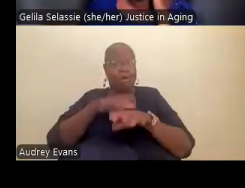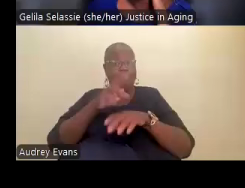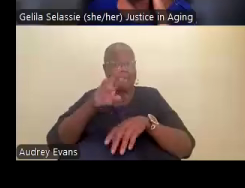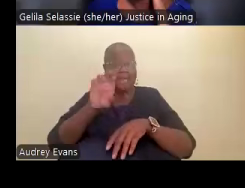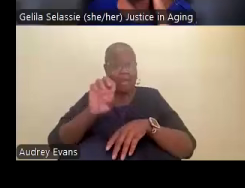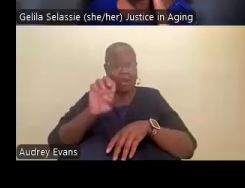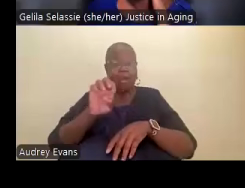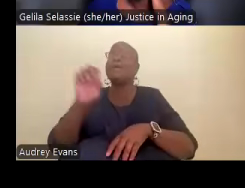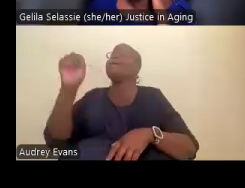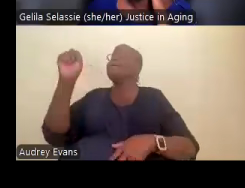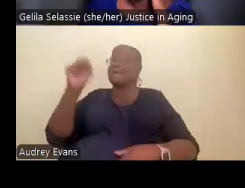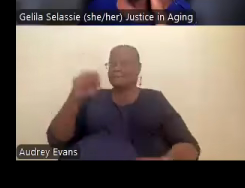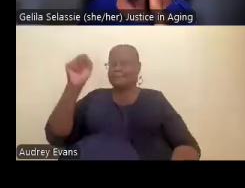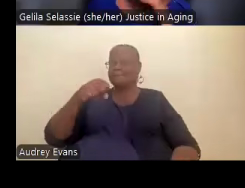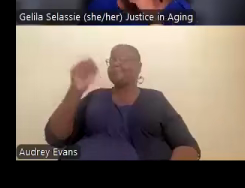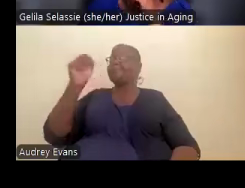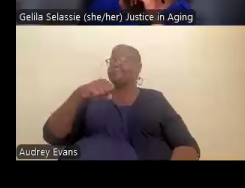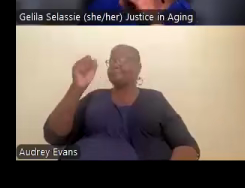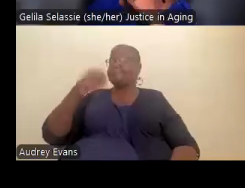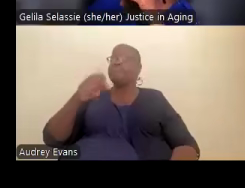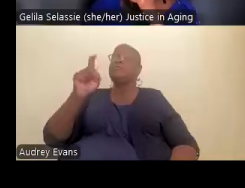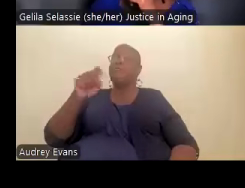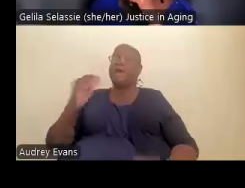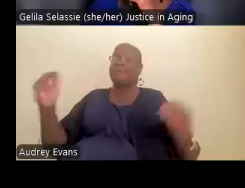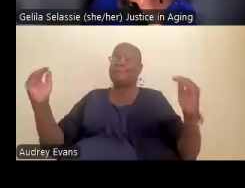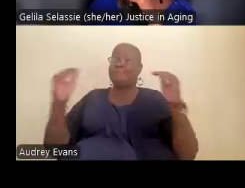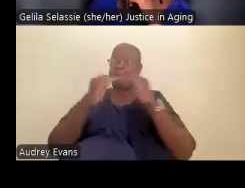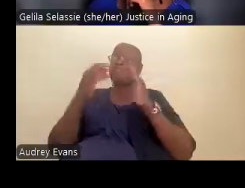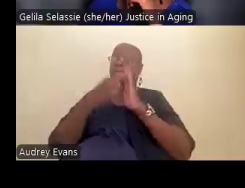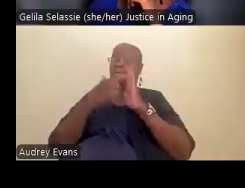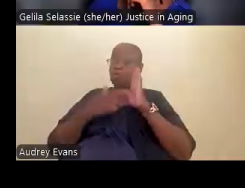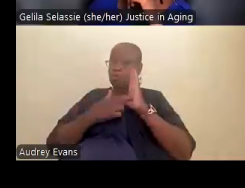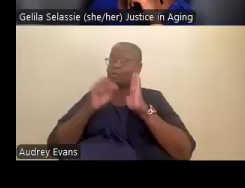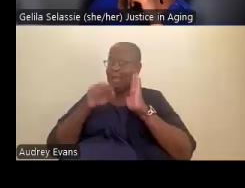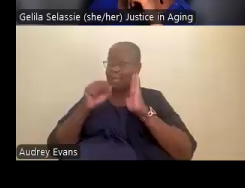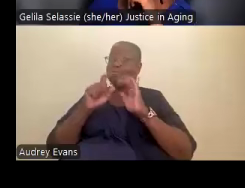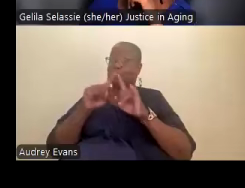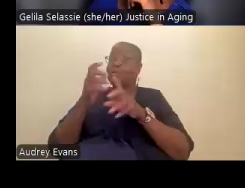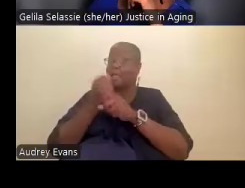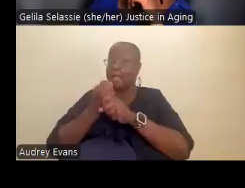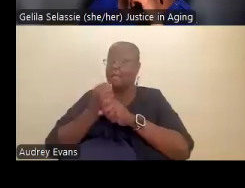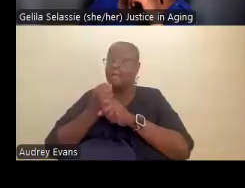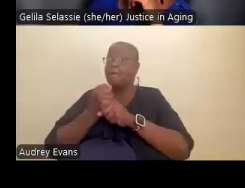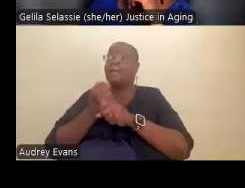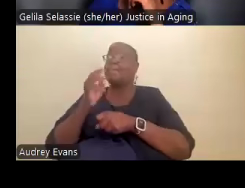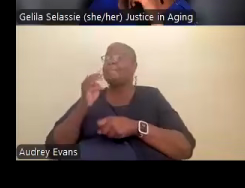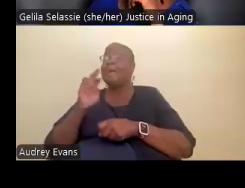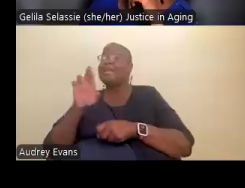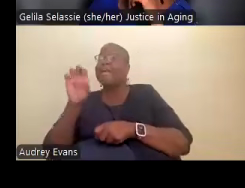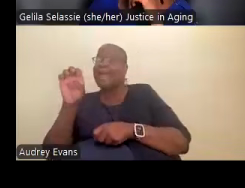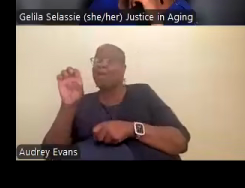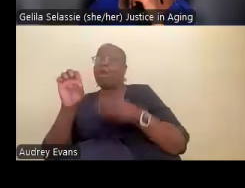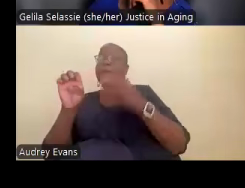Yes. You would have to meet the Medicaid rules, but yes, you can still get Medicare and